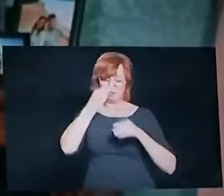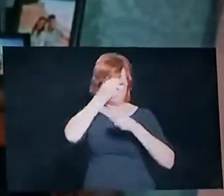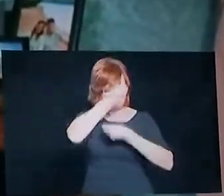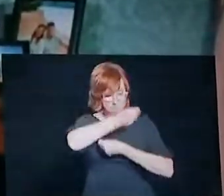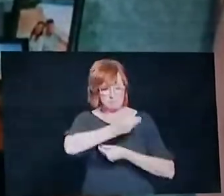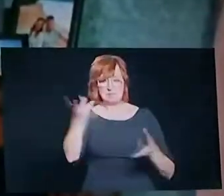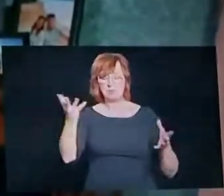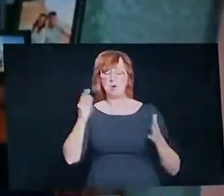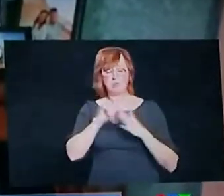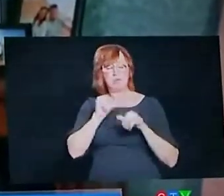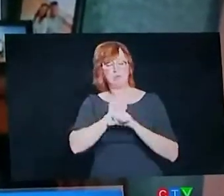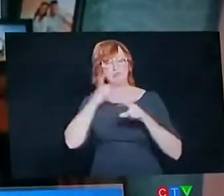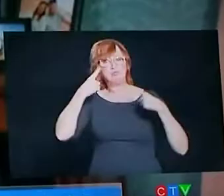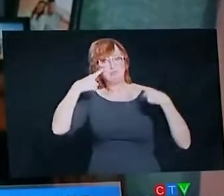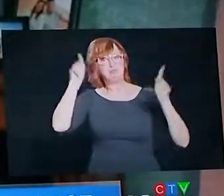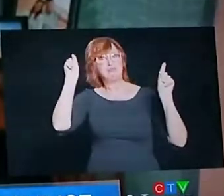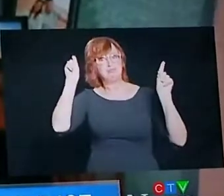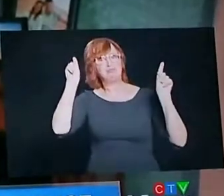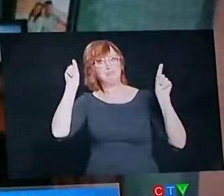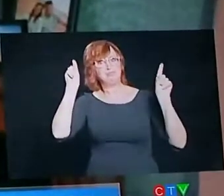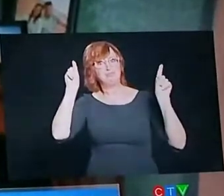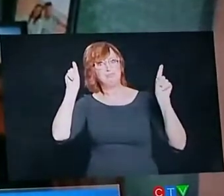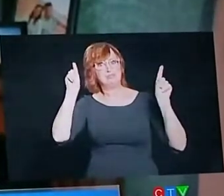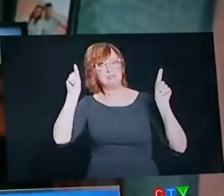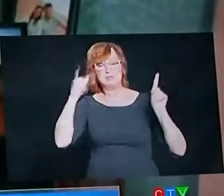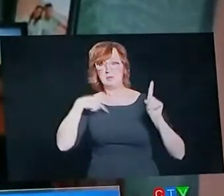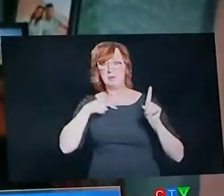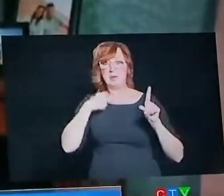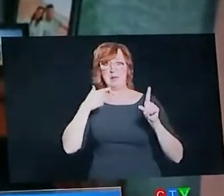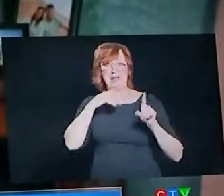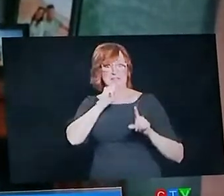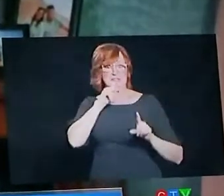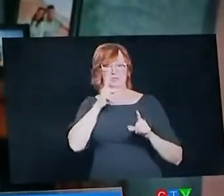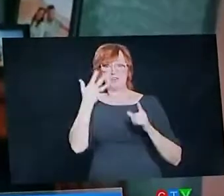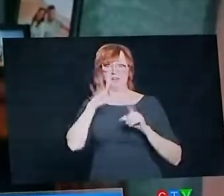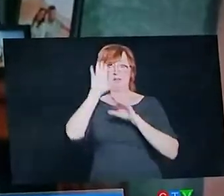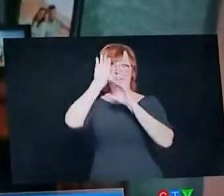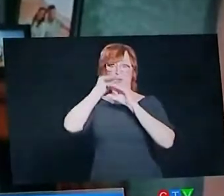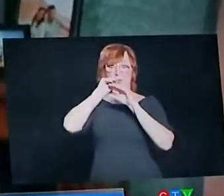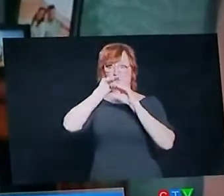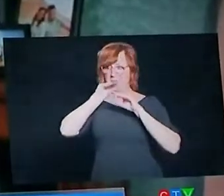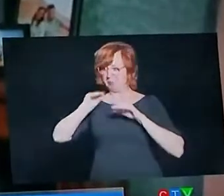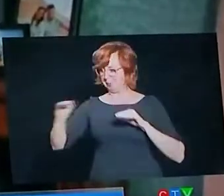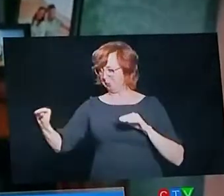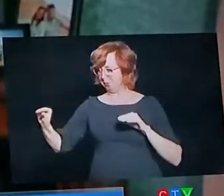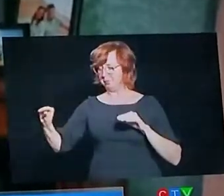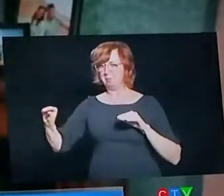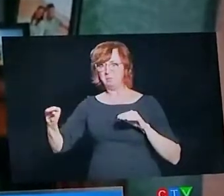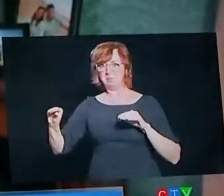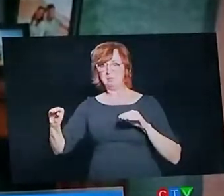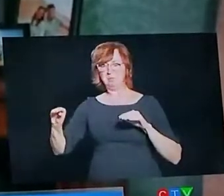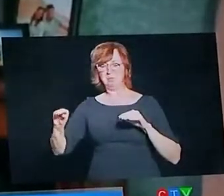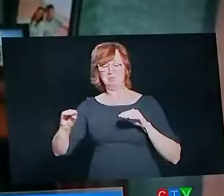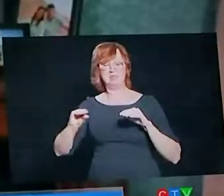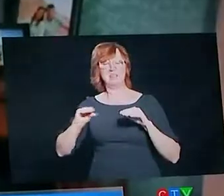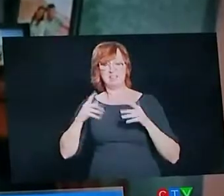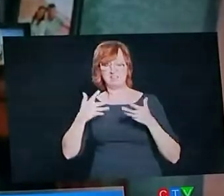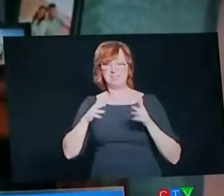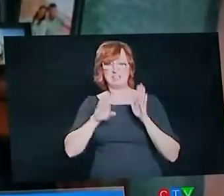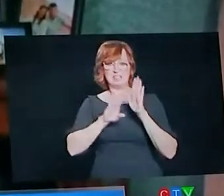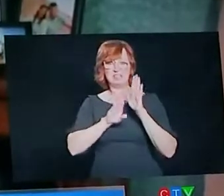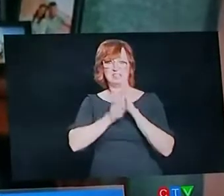spread of COVID-19. We have flattened the curve. And that is thanks to you, each and every one of